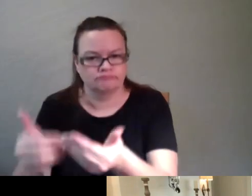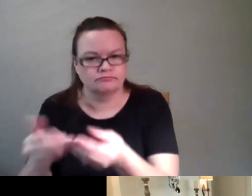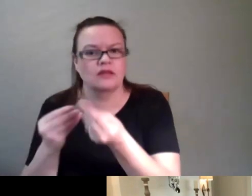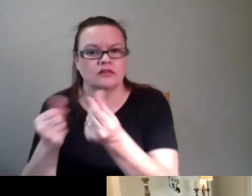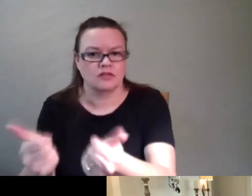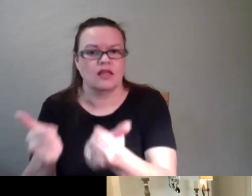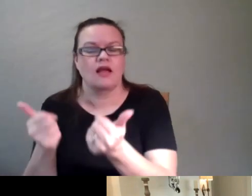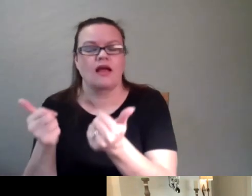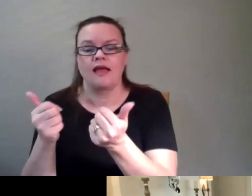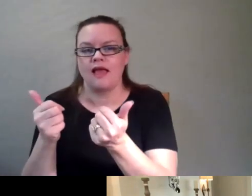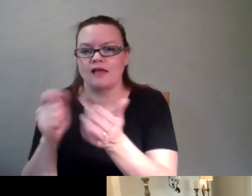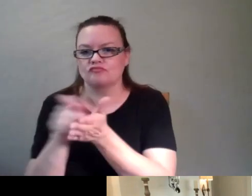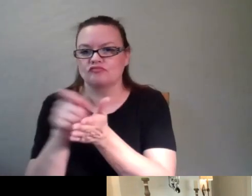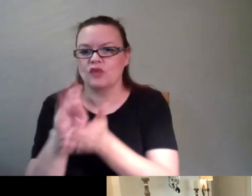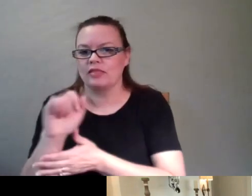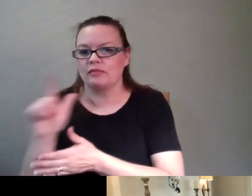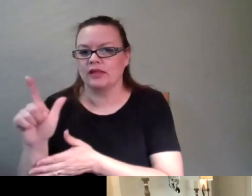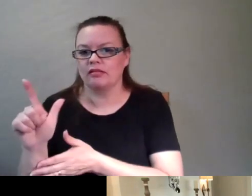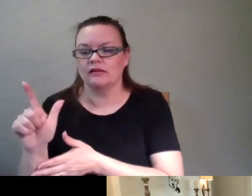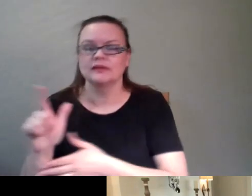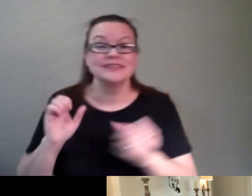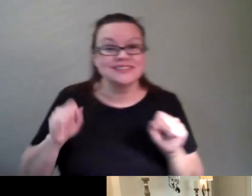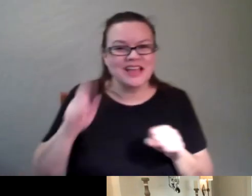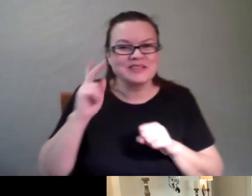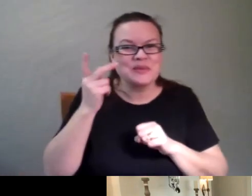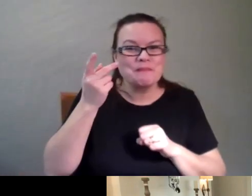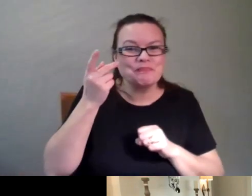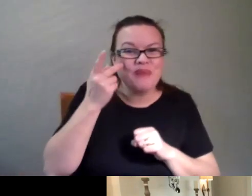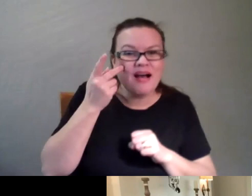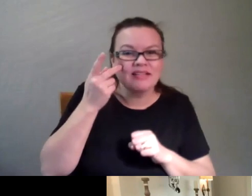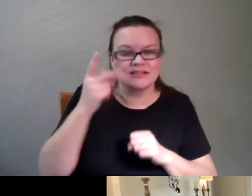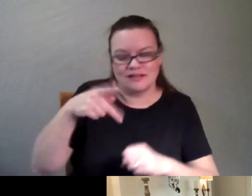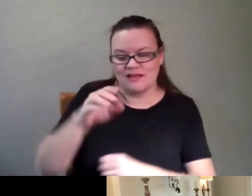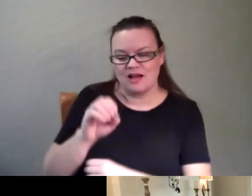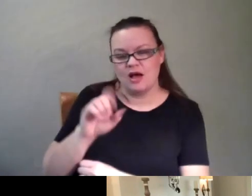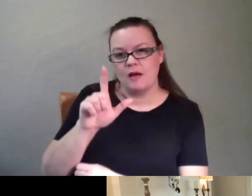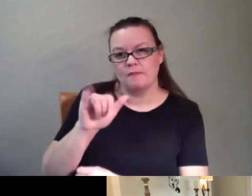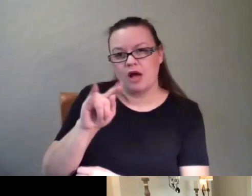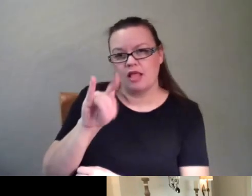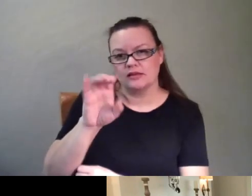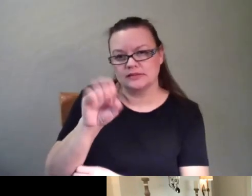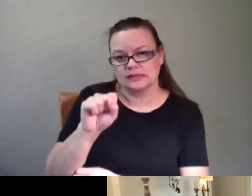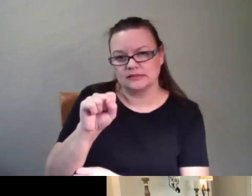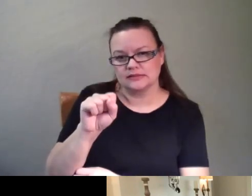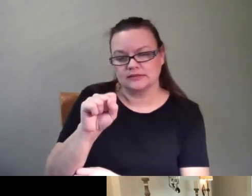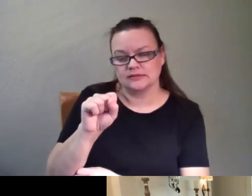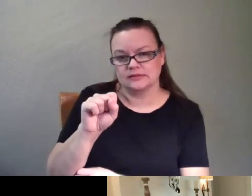the politics are going to be out there. You just have to, at some point, be able to set that aside when it's